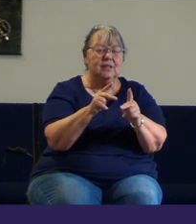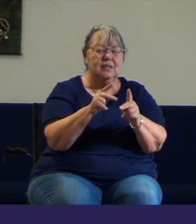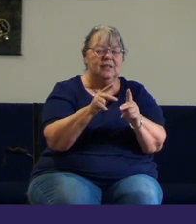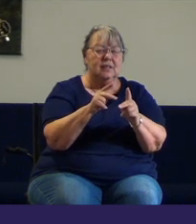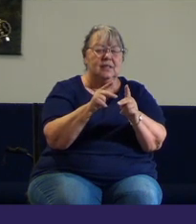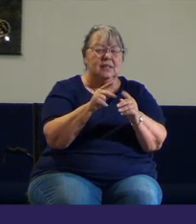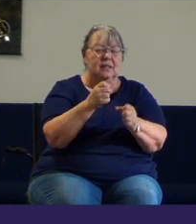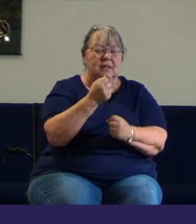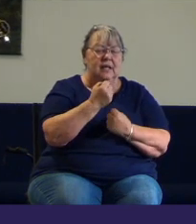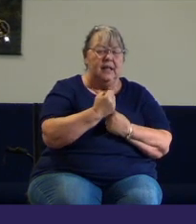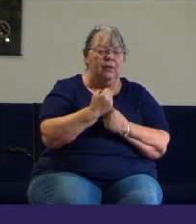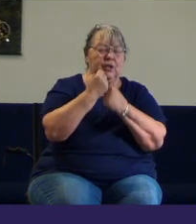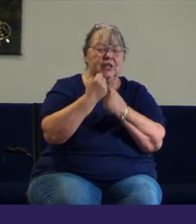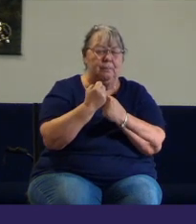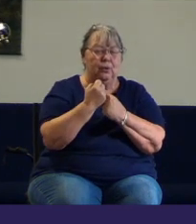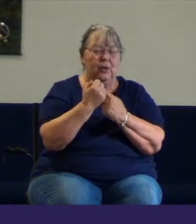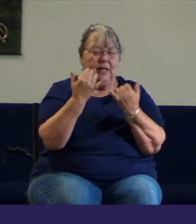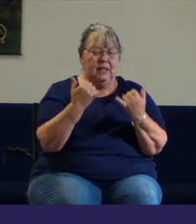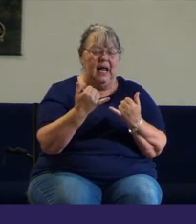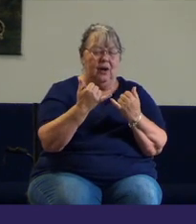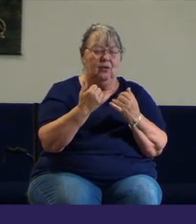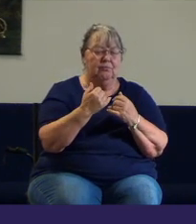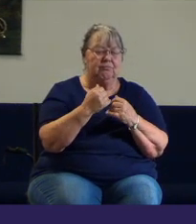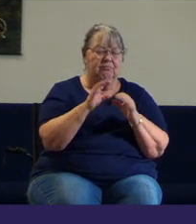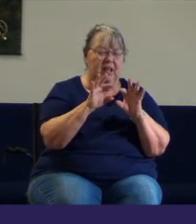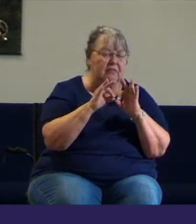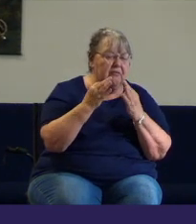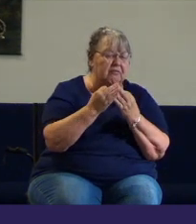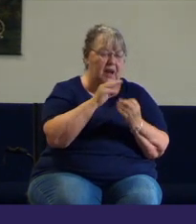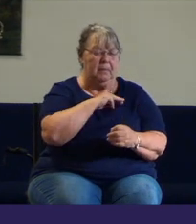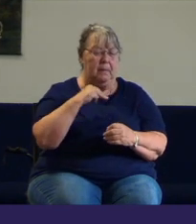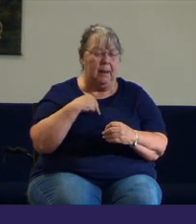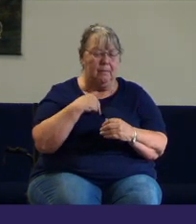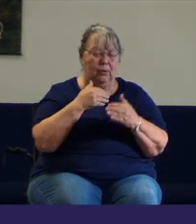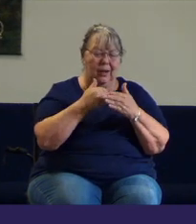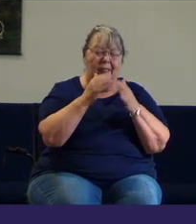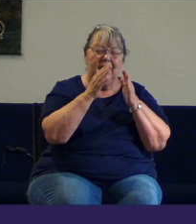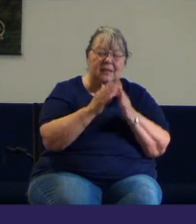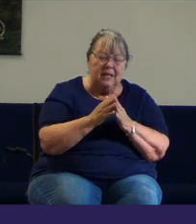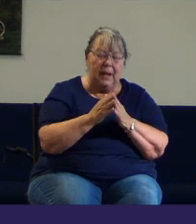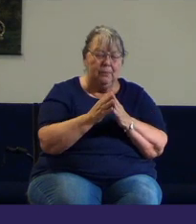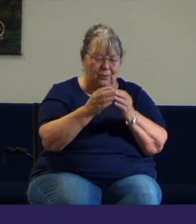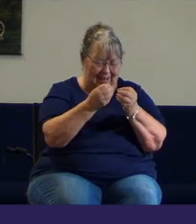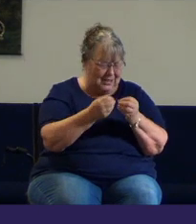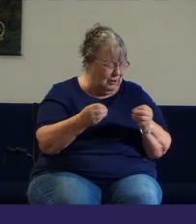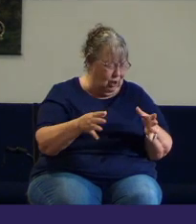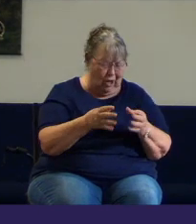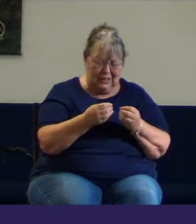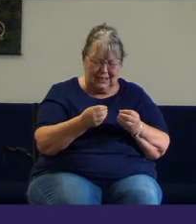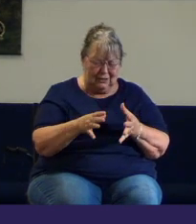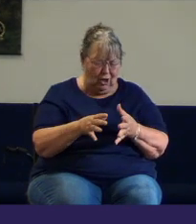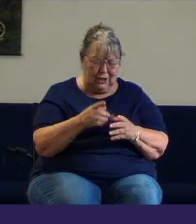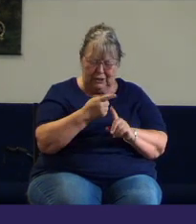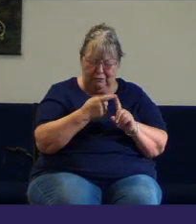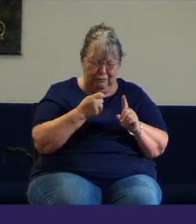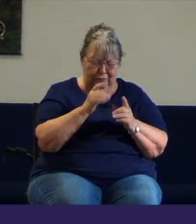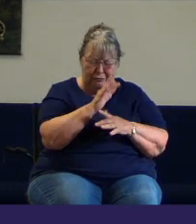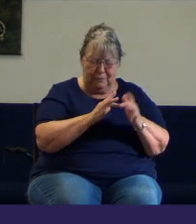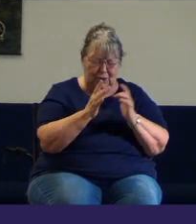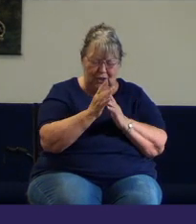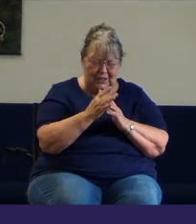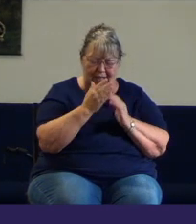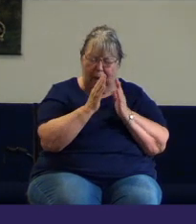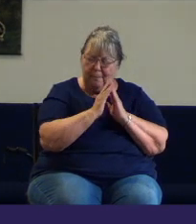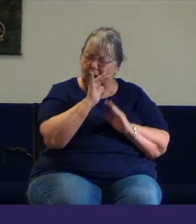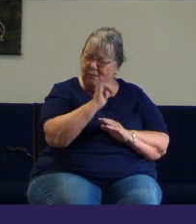pray for that friend at work. I pray for that family member. I pray for that neighbor, oh God, who is lost from Jesus. I pray for that